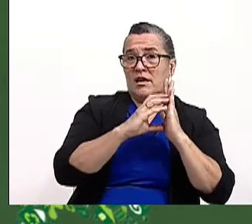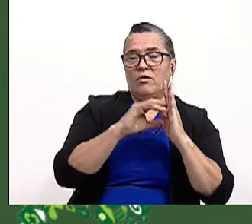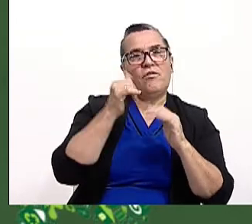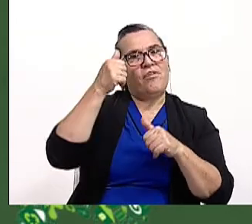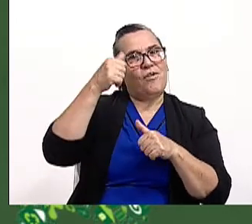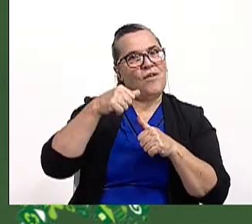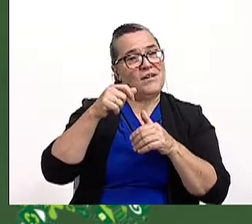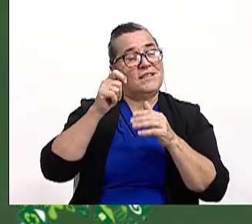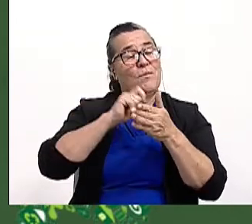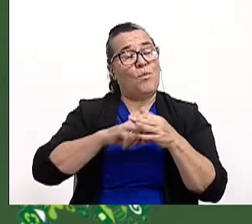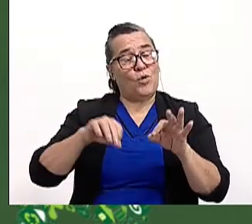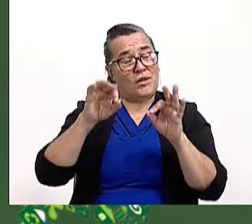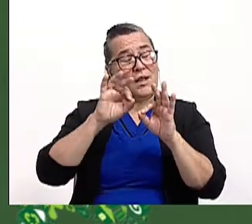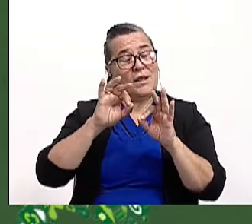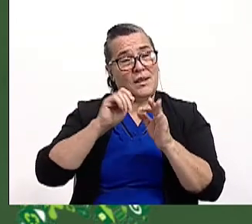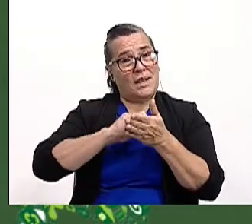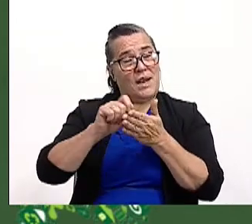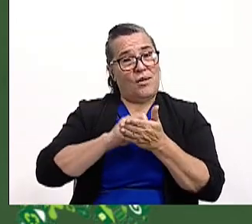take notes.